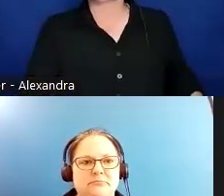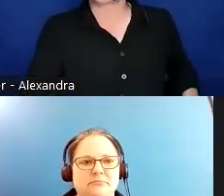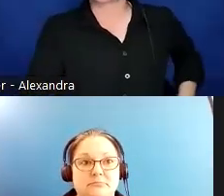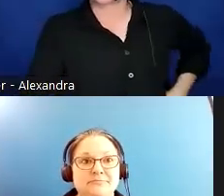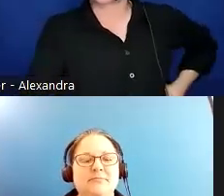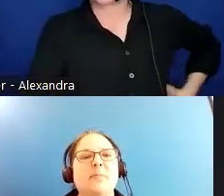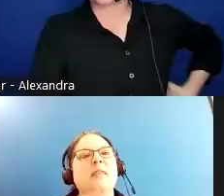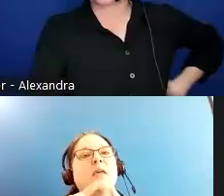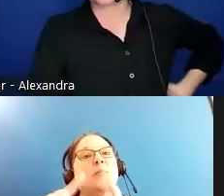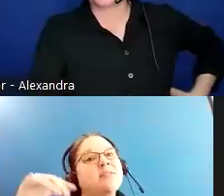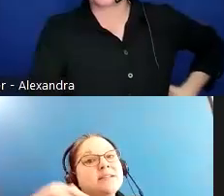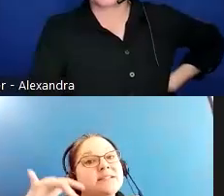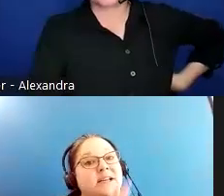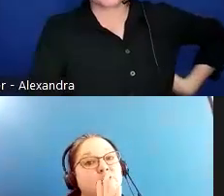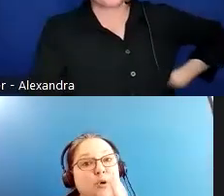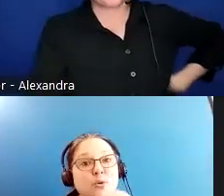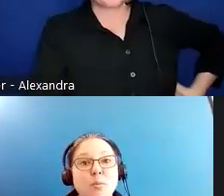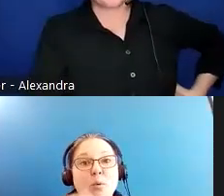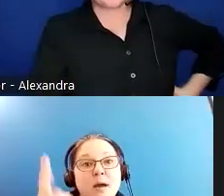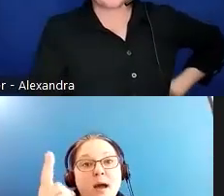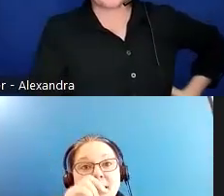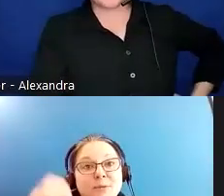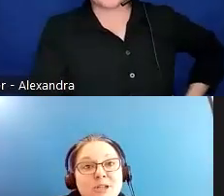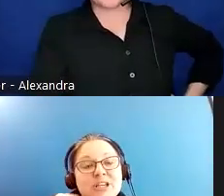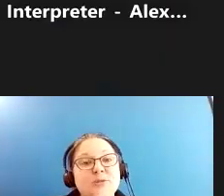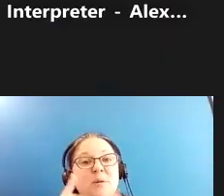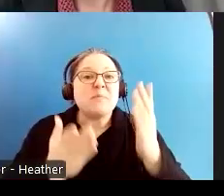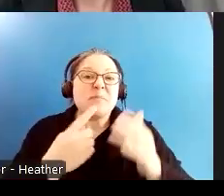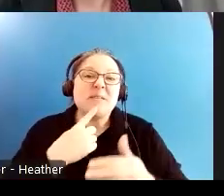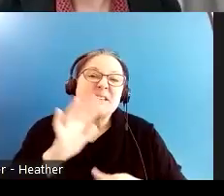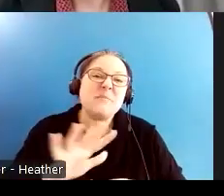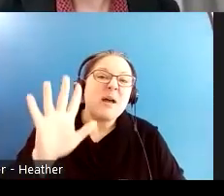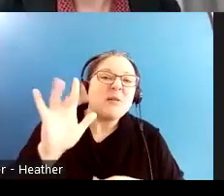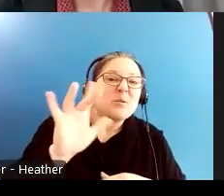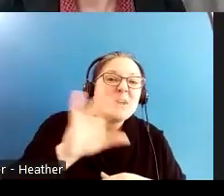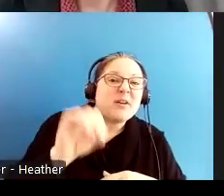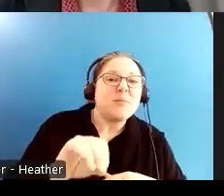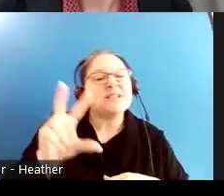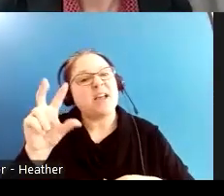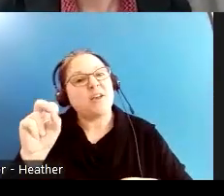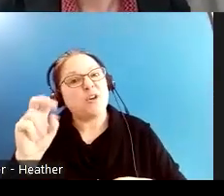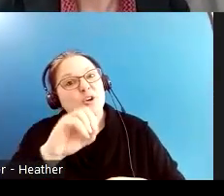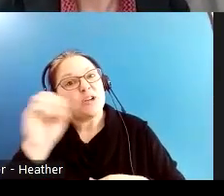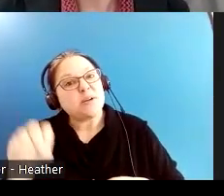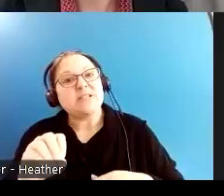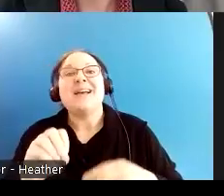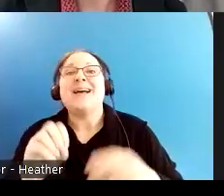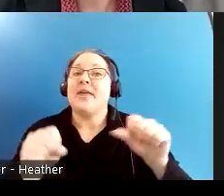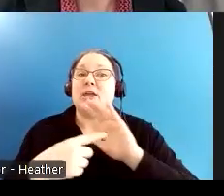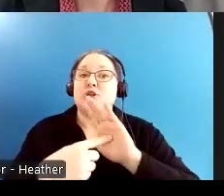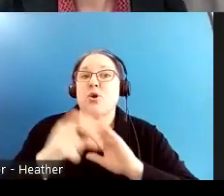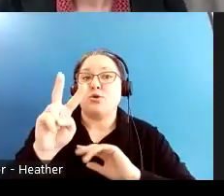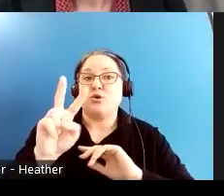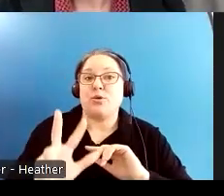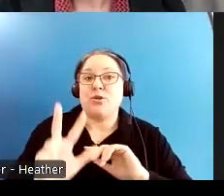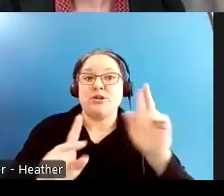higher percentages. So while the point in time count might say about 25% to 30%, these studies are showing 2/3 of people having mental